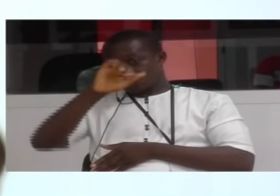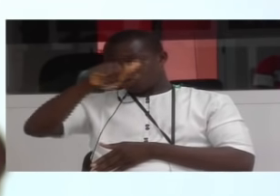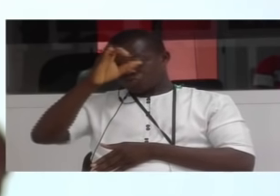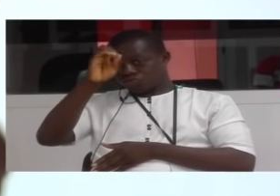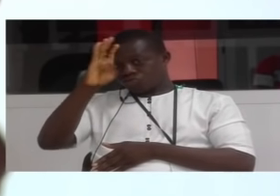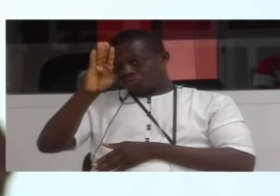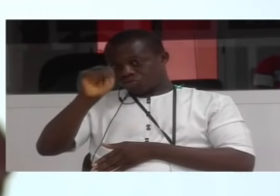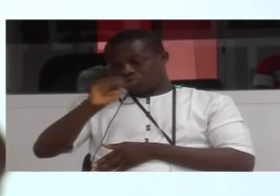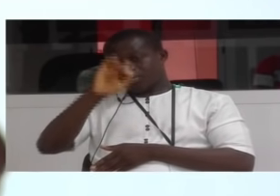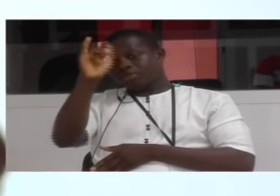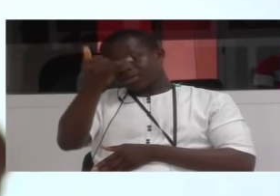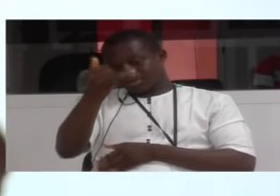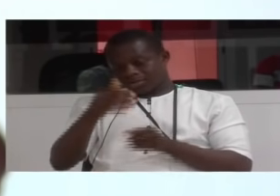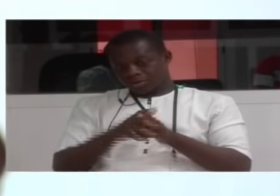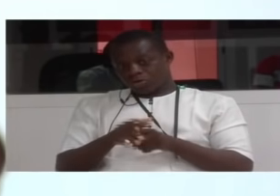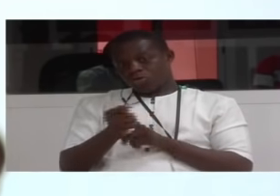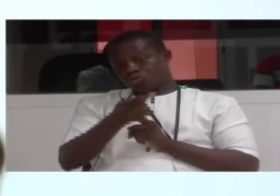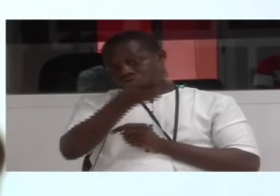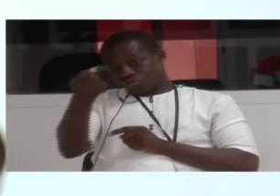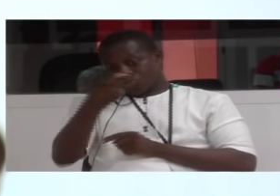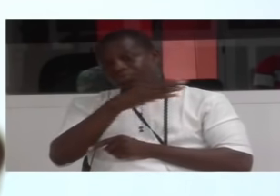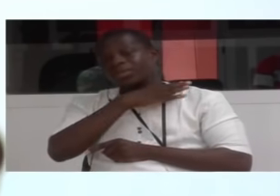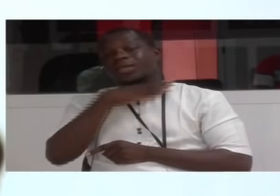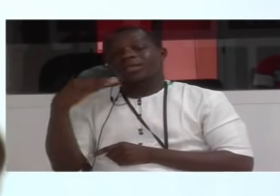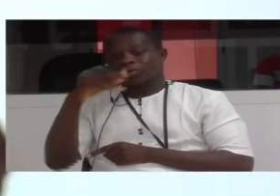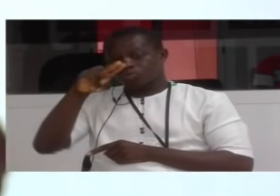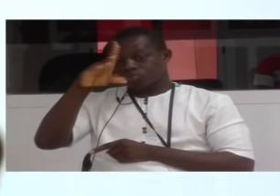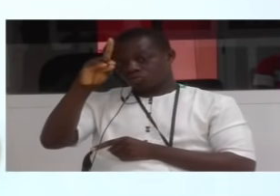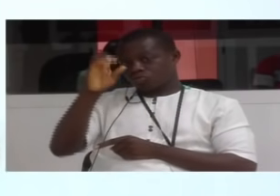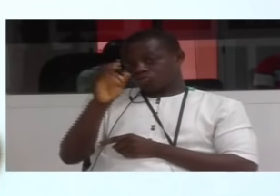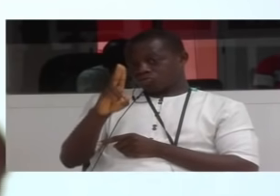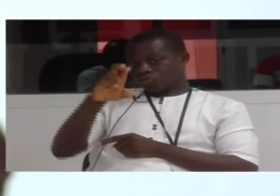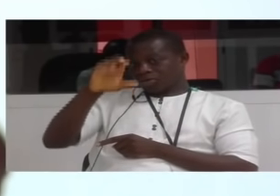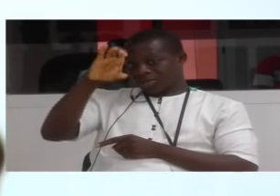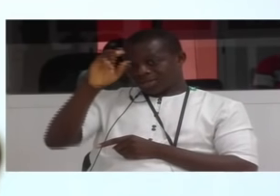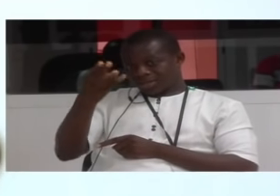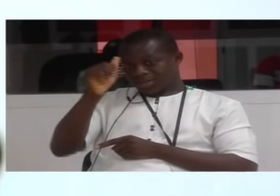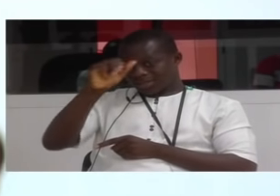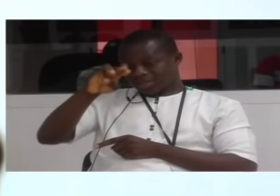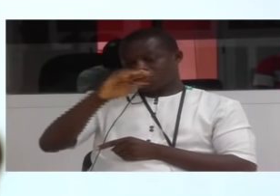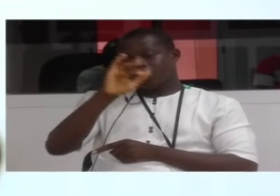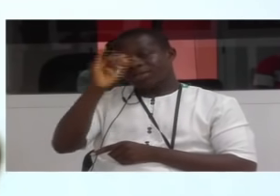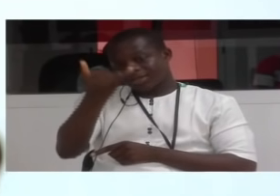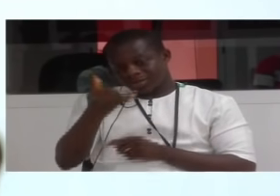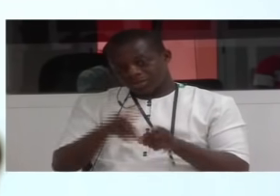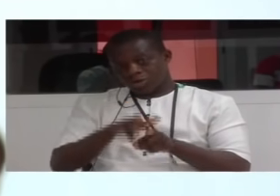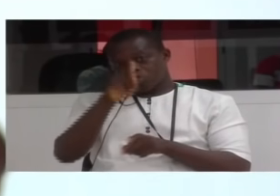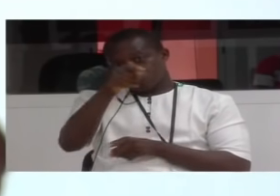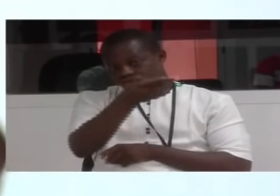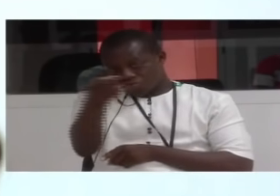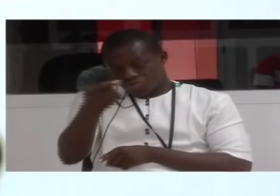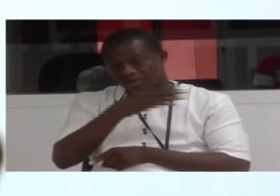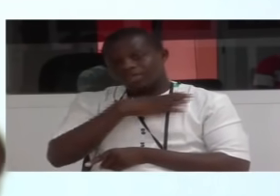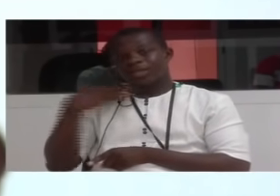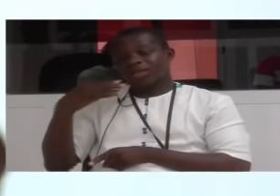Wow. Yes. You killed Ndour Cham. Yenarey Ndour Cham. Wow. Yes. You killed Harouna Diame.